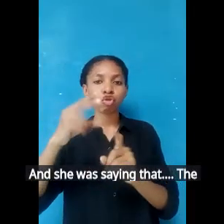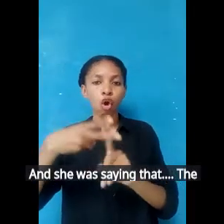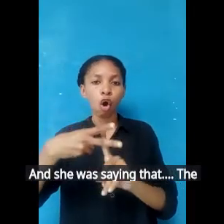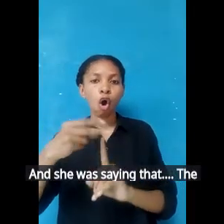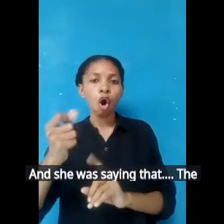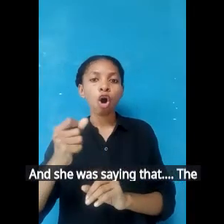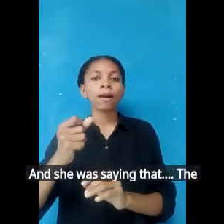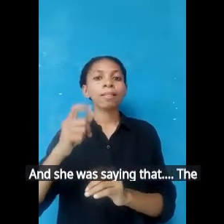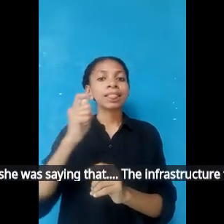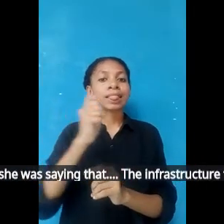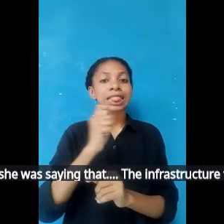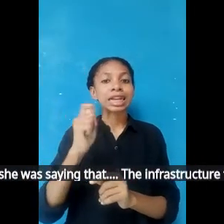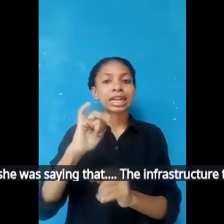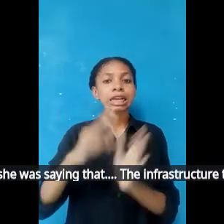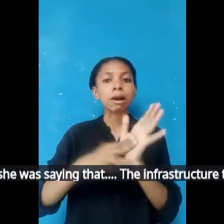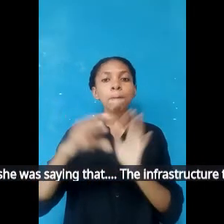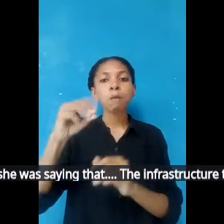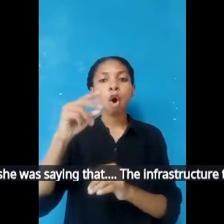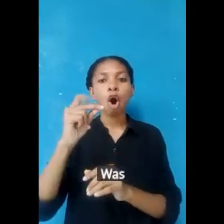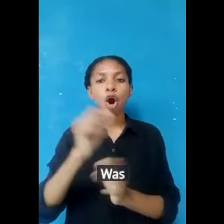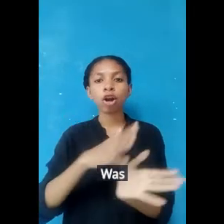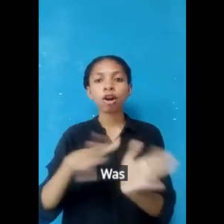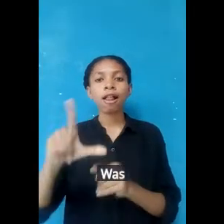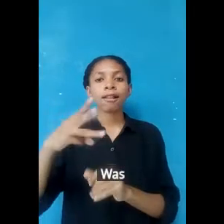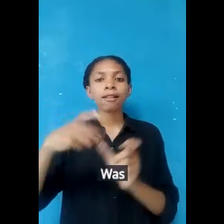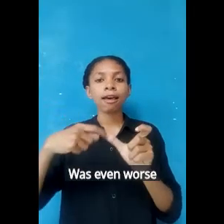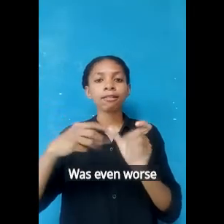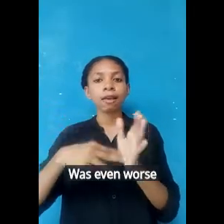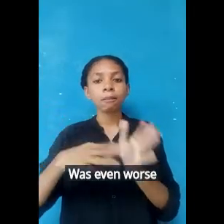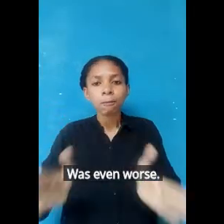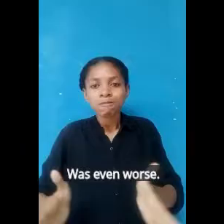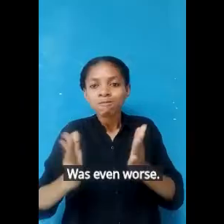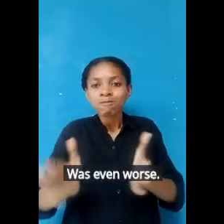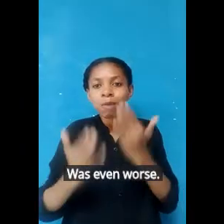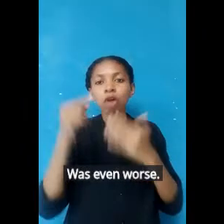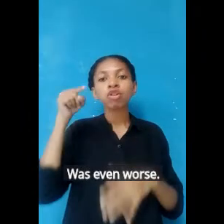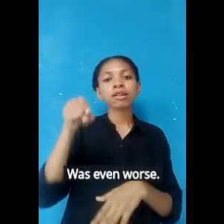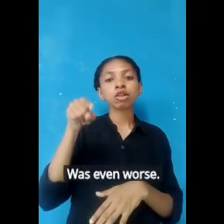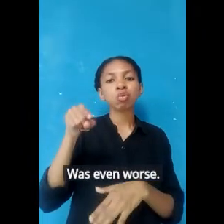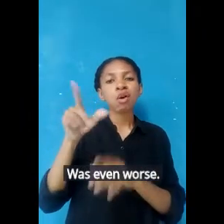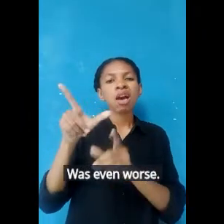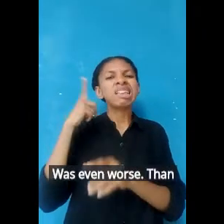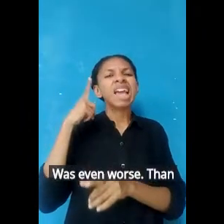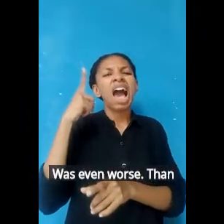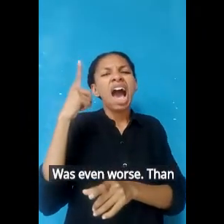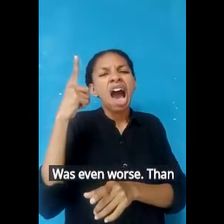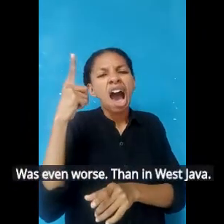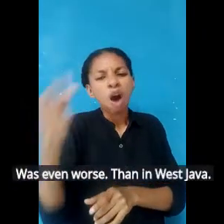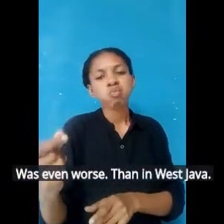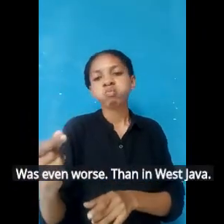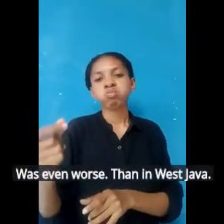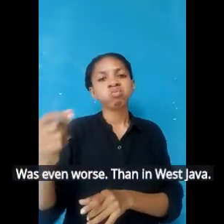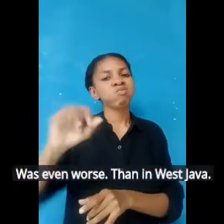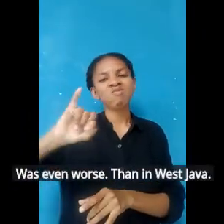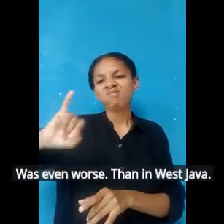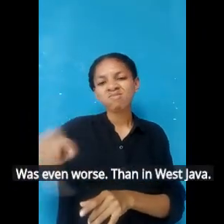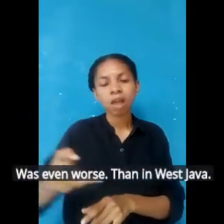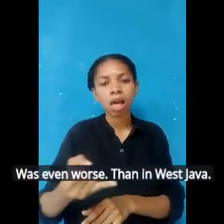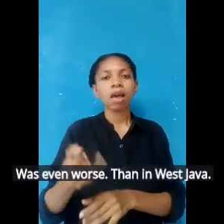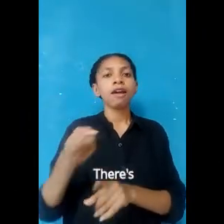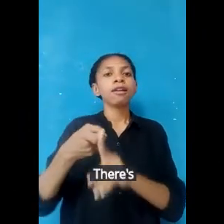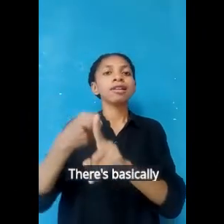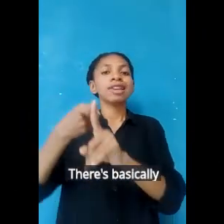infrastructure there was even worse than in West Java. There's